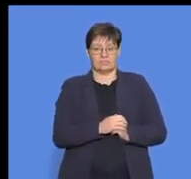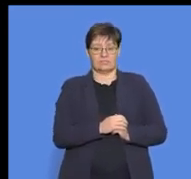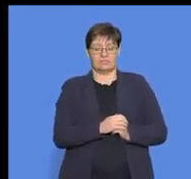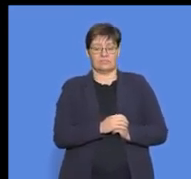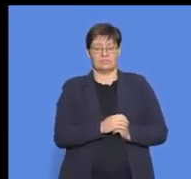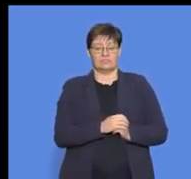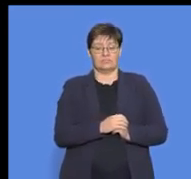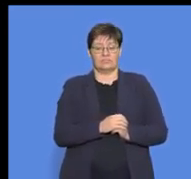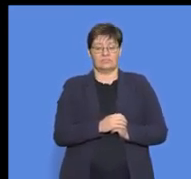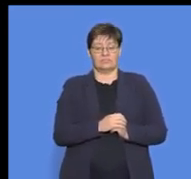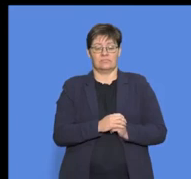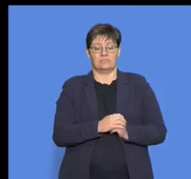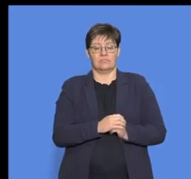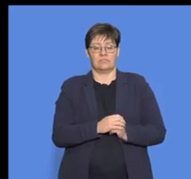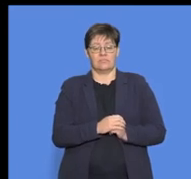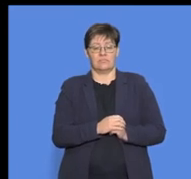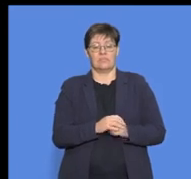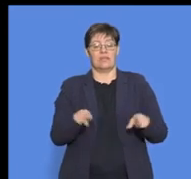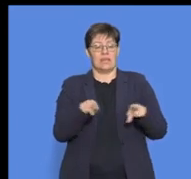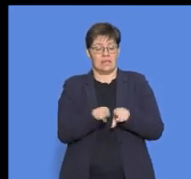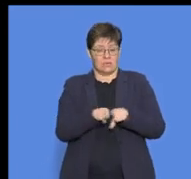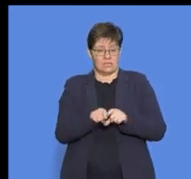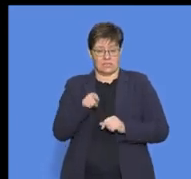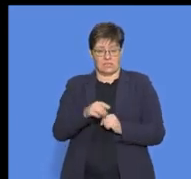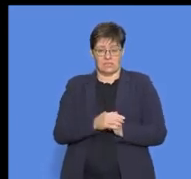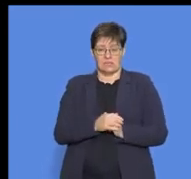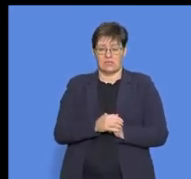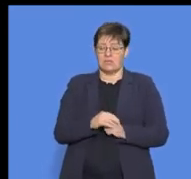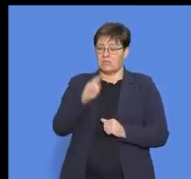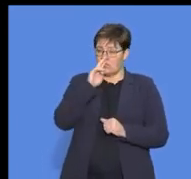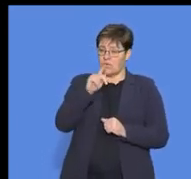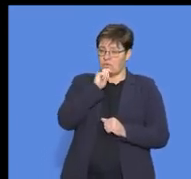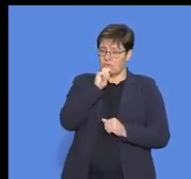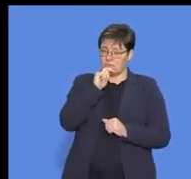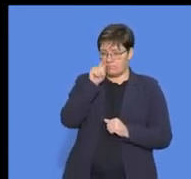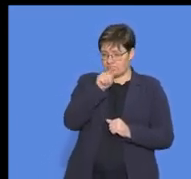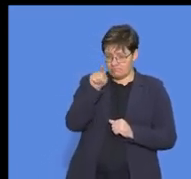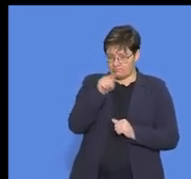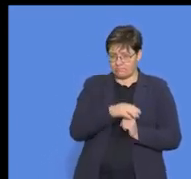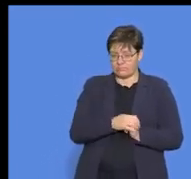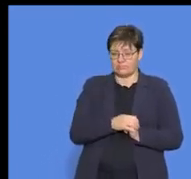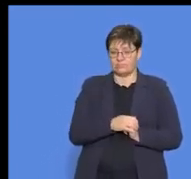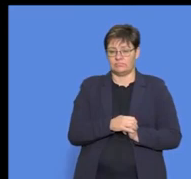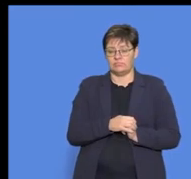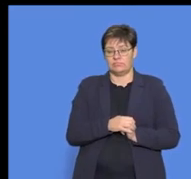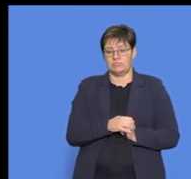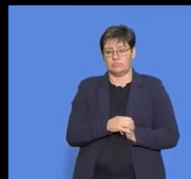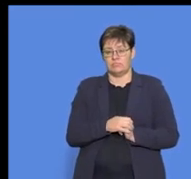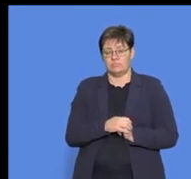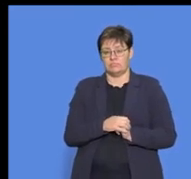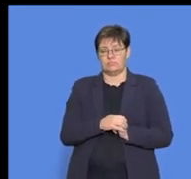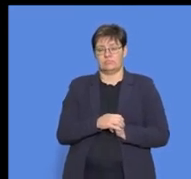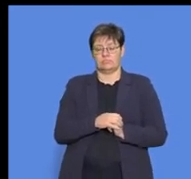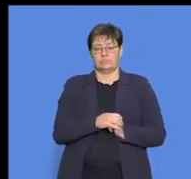by writing it like this. We'll say AC squared equals. Now, we're going to use our V pattern, remember, to fill in the